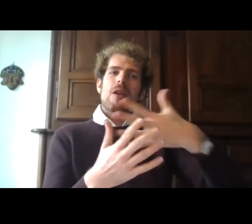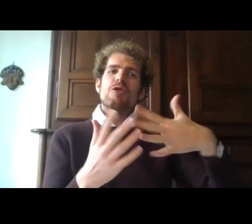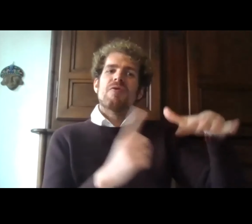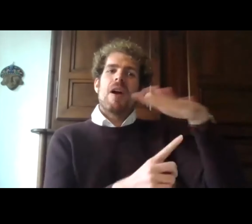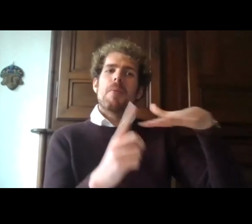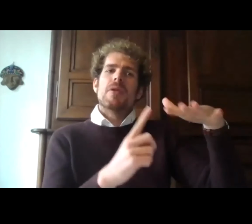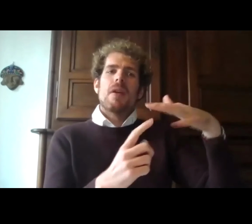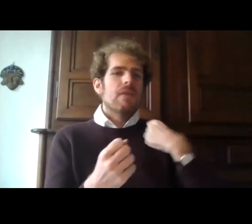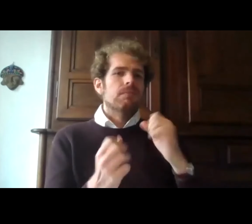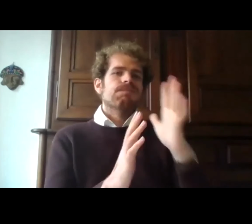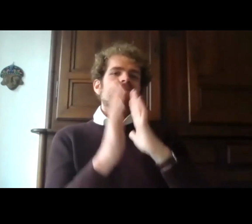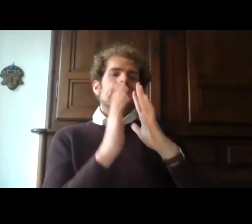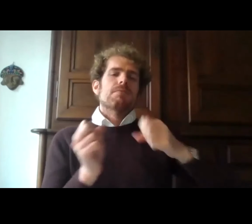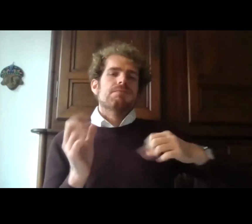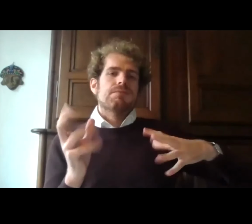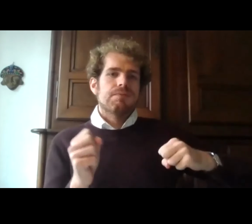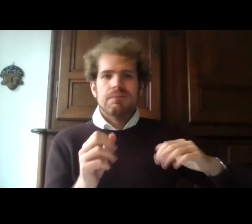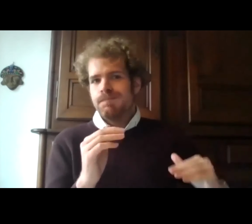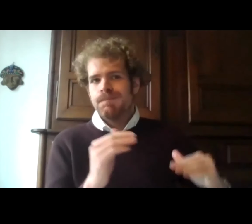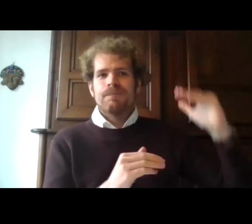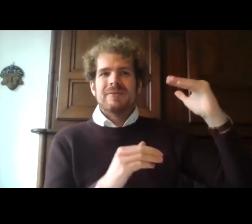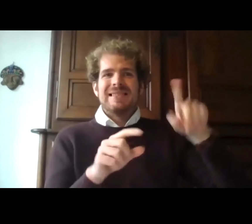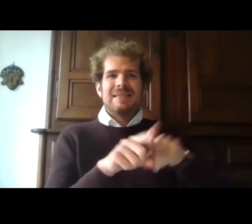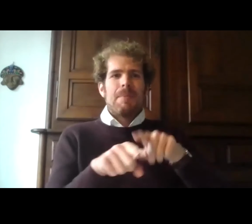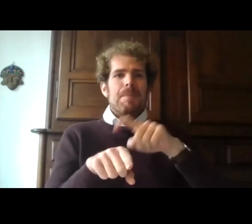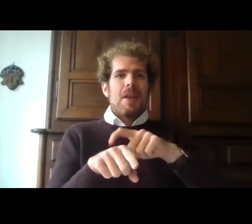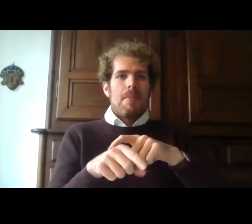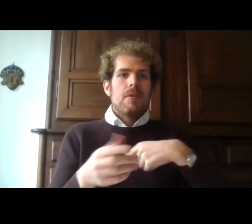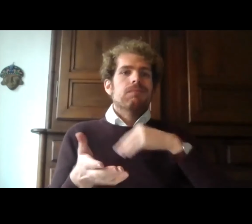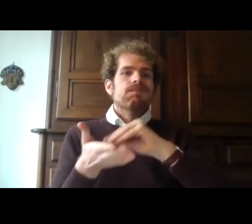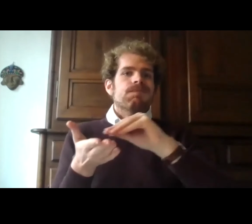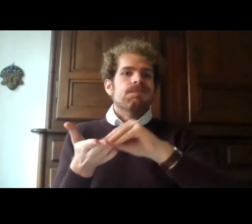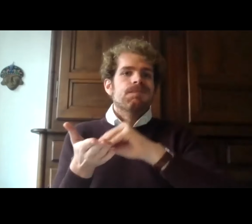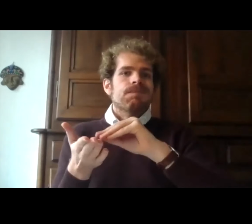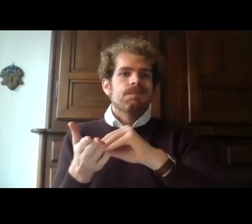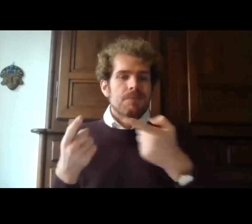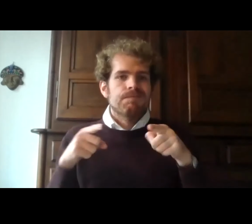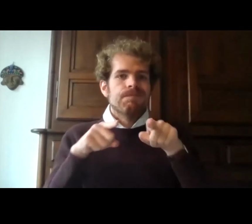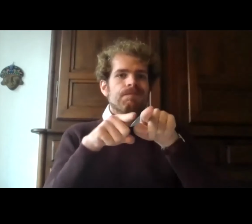that perspective of what it looks like, what it felt like to grow up in a sign language environment.